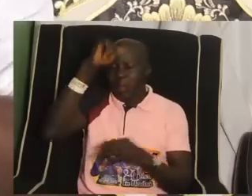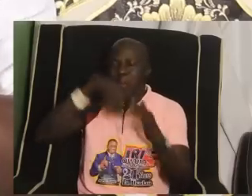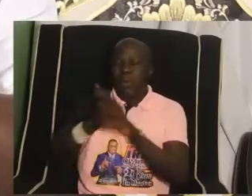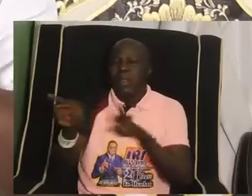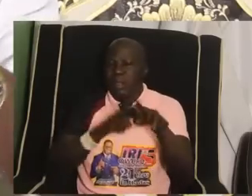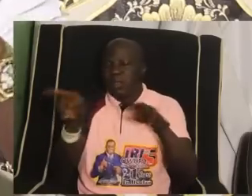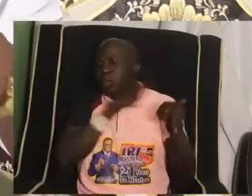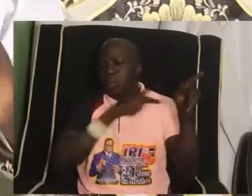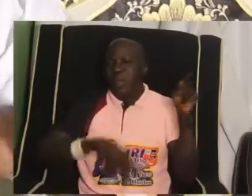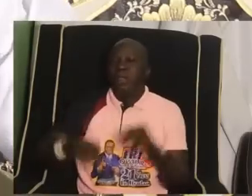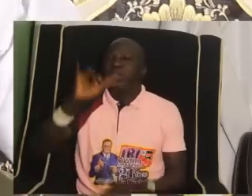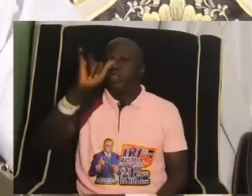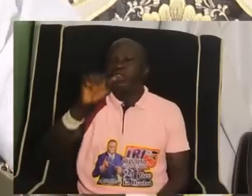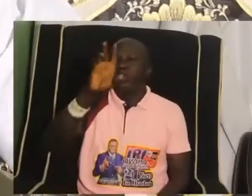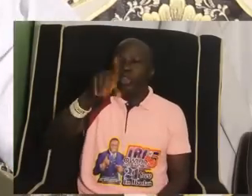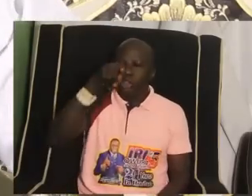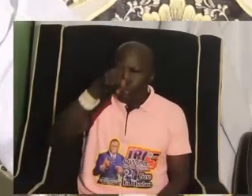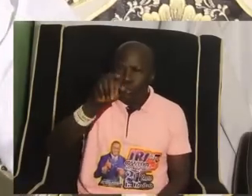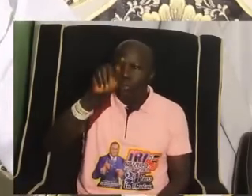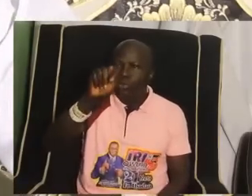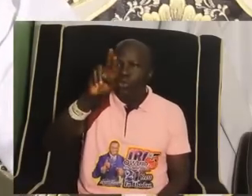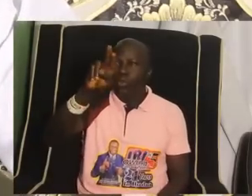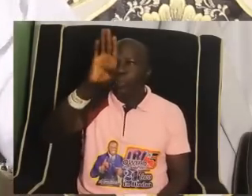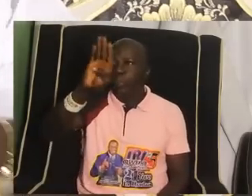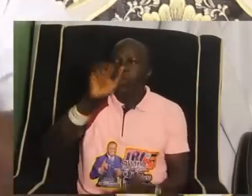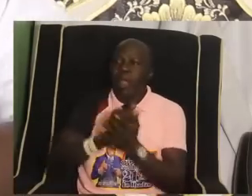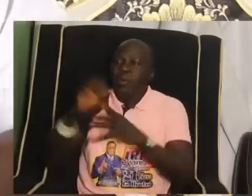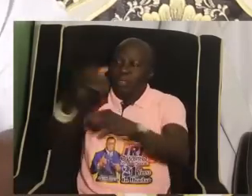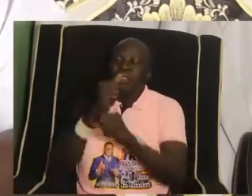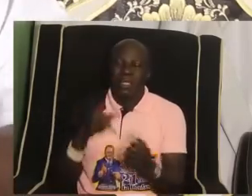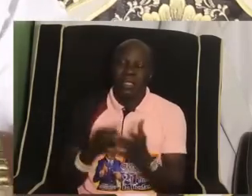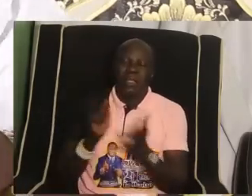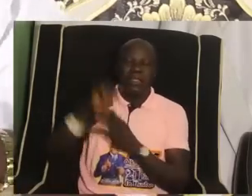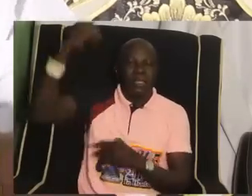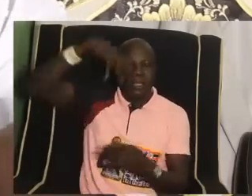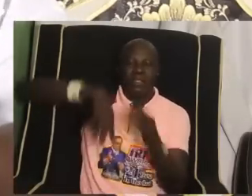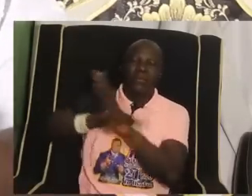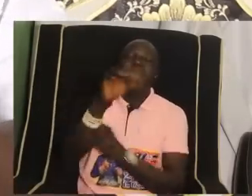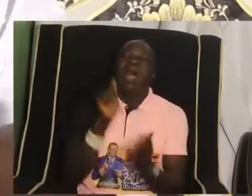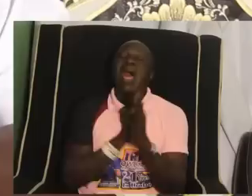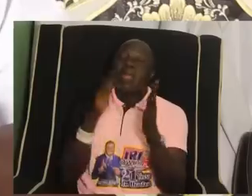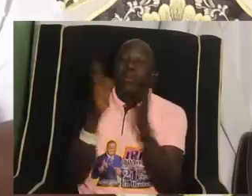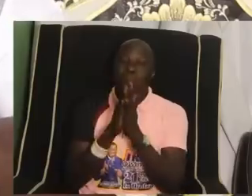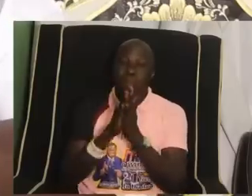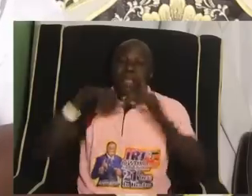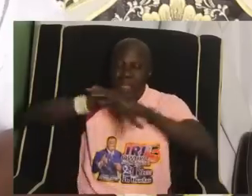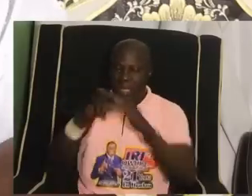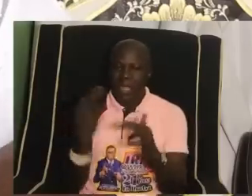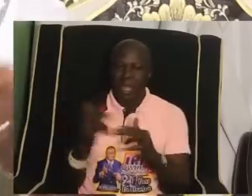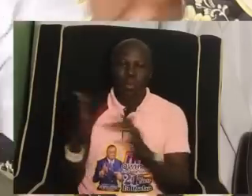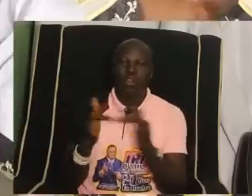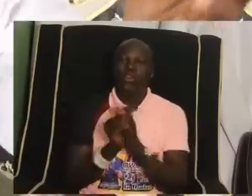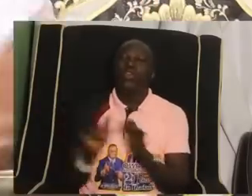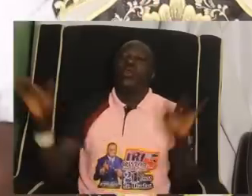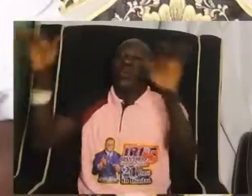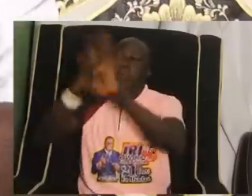YouTube, on our YouTube. Meteta, ni yo ma gbe. The three you to transmit by the grace of God. And I pray. In the name of